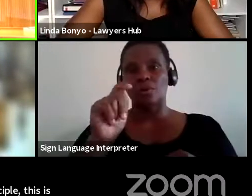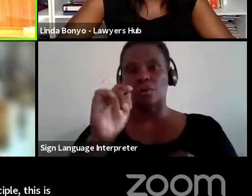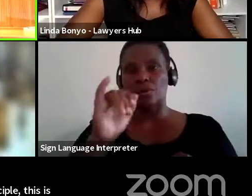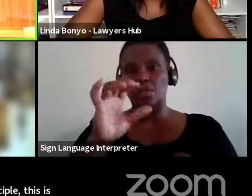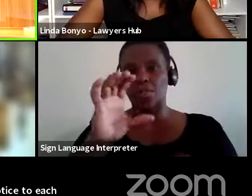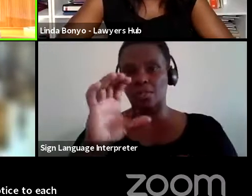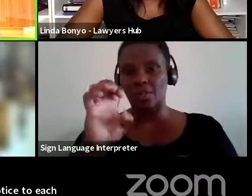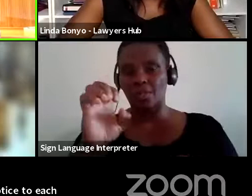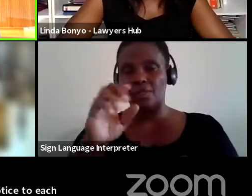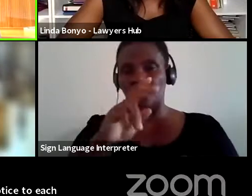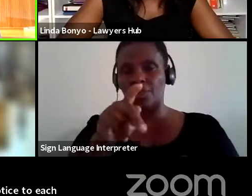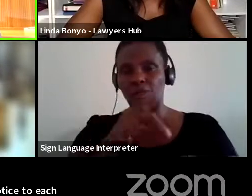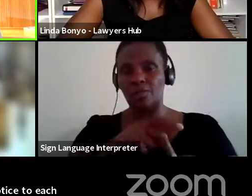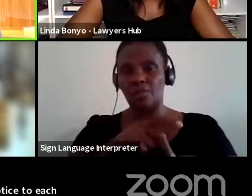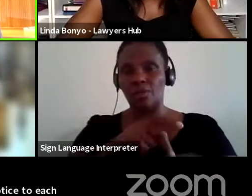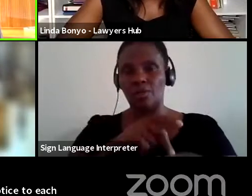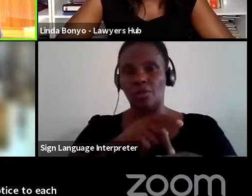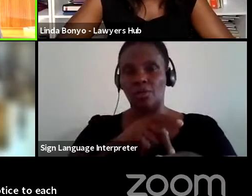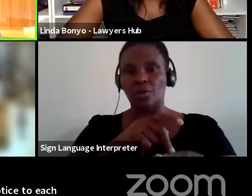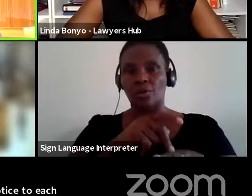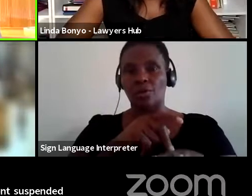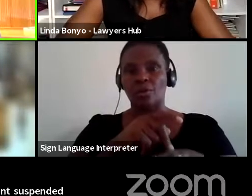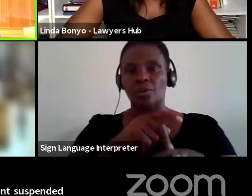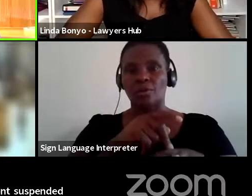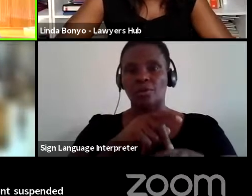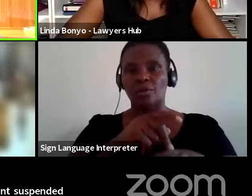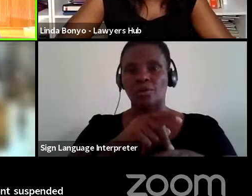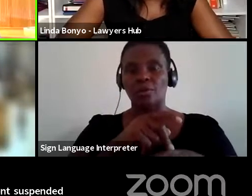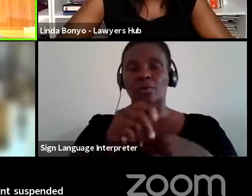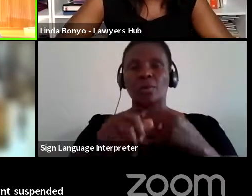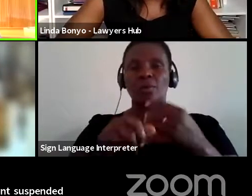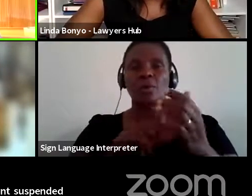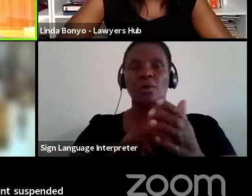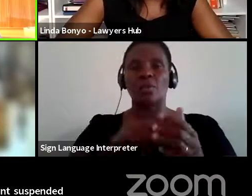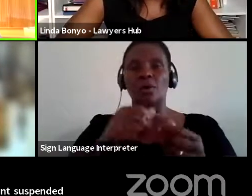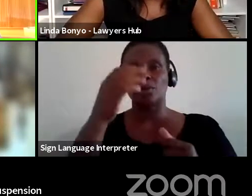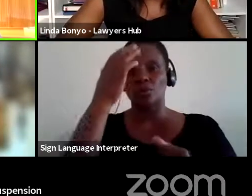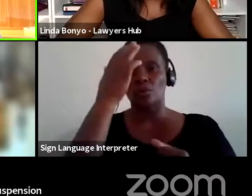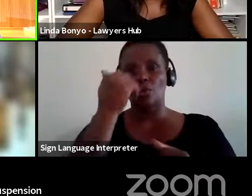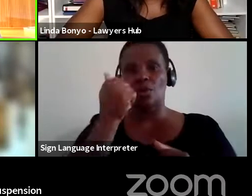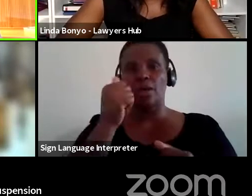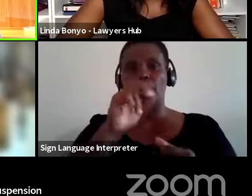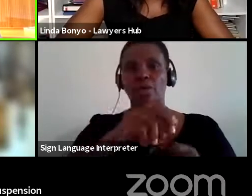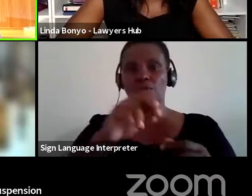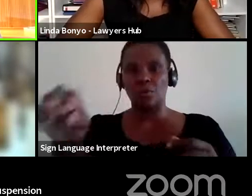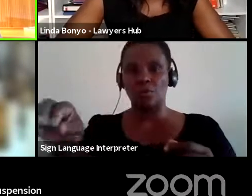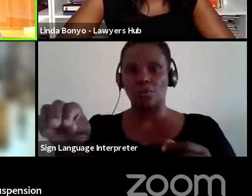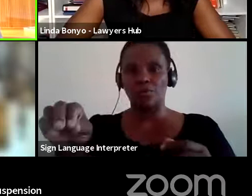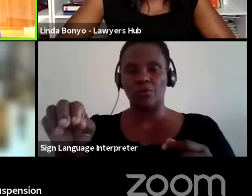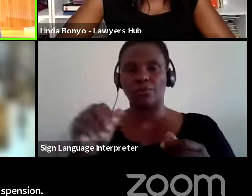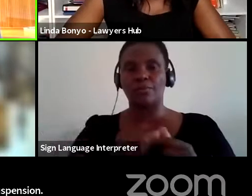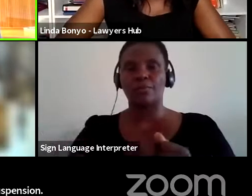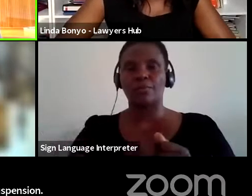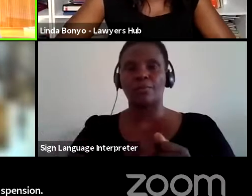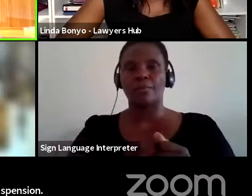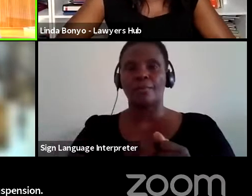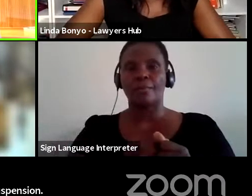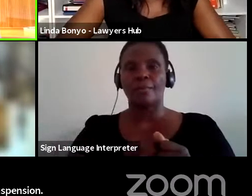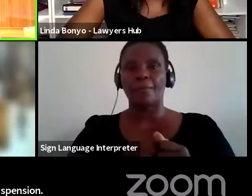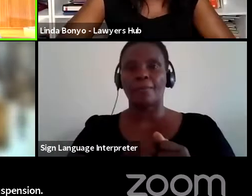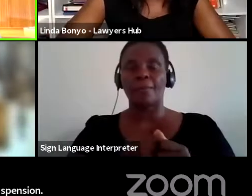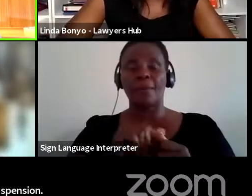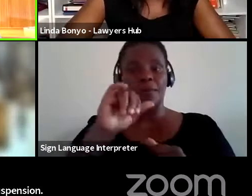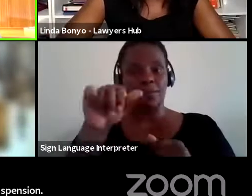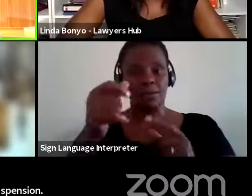taken down or account is suspended about the reason for the removal of suspension. And in general, we wanted companies